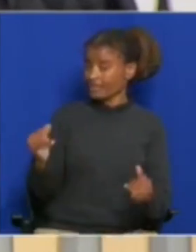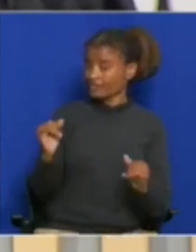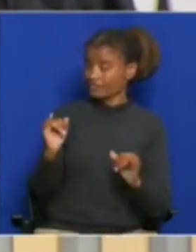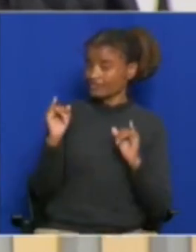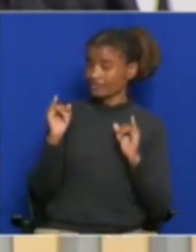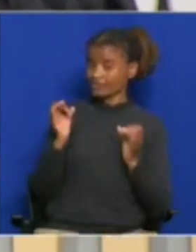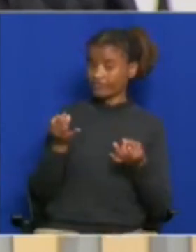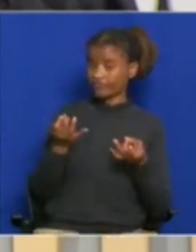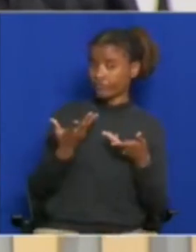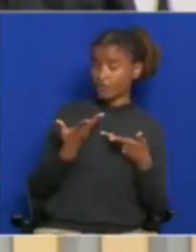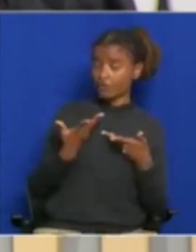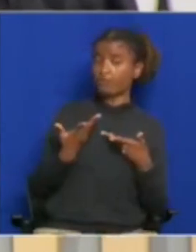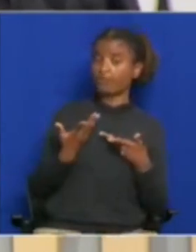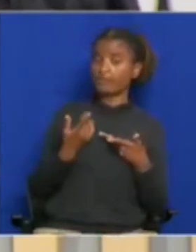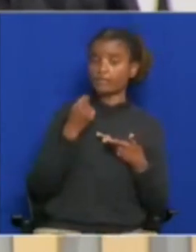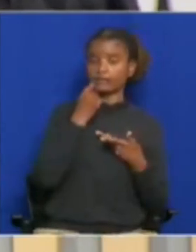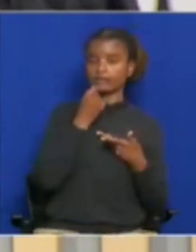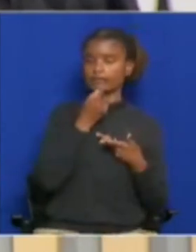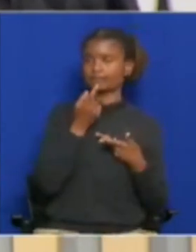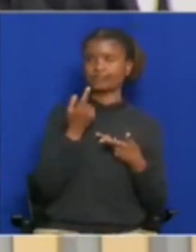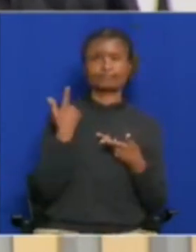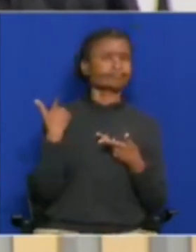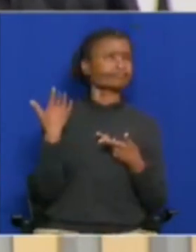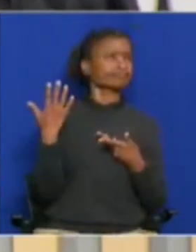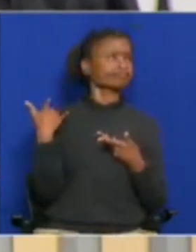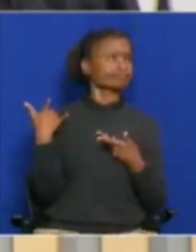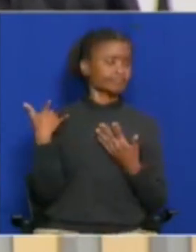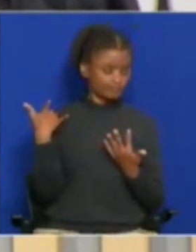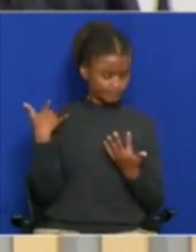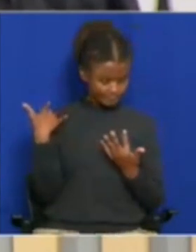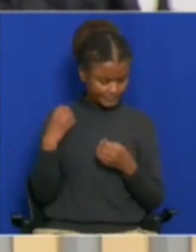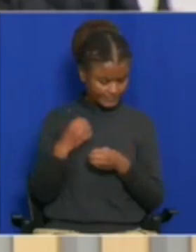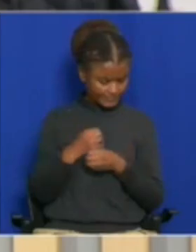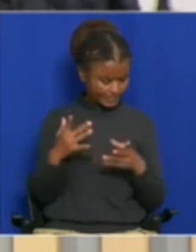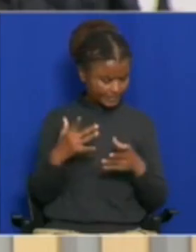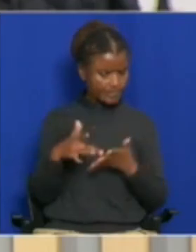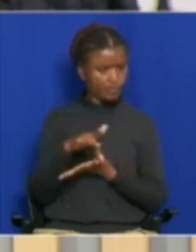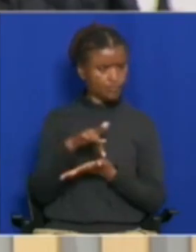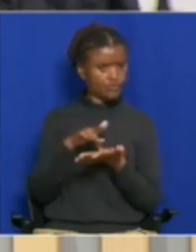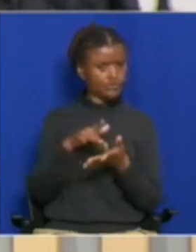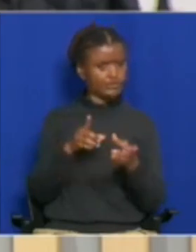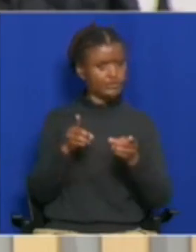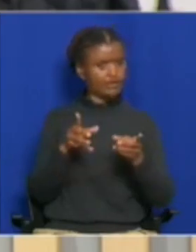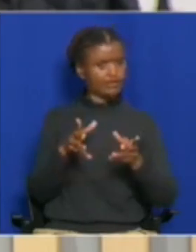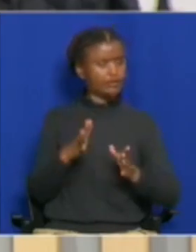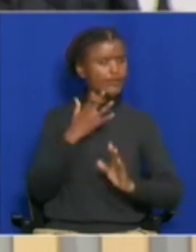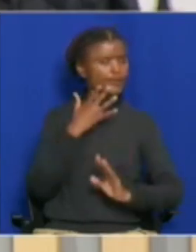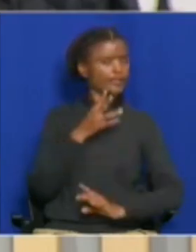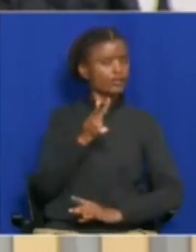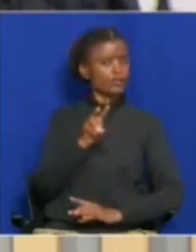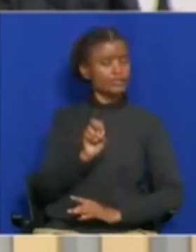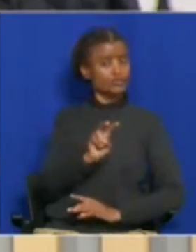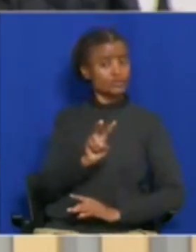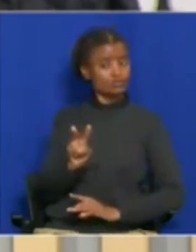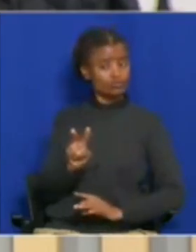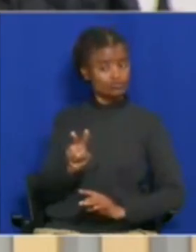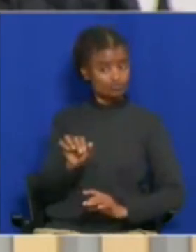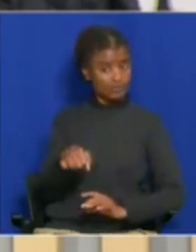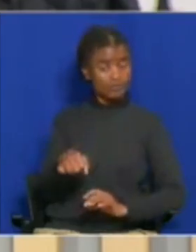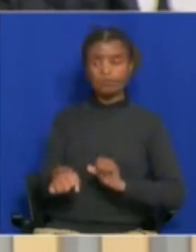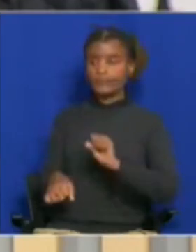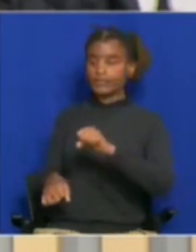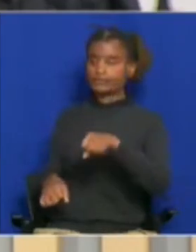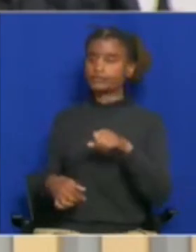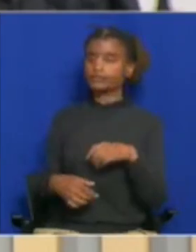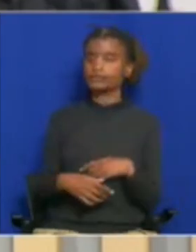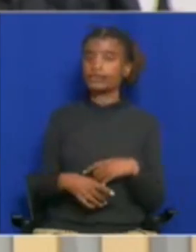since you've been the director since 2022, is it? Yes. Are you telling us that since